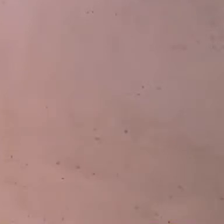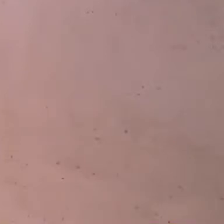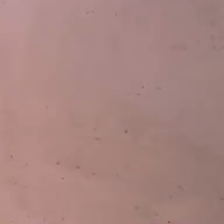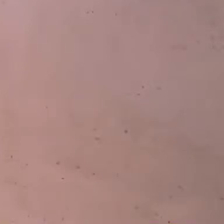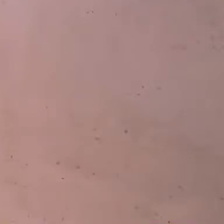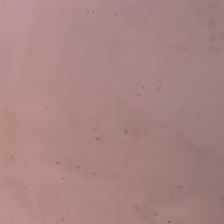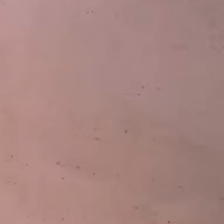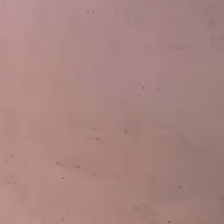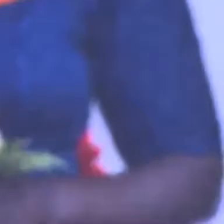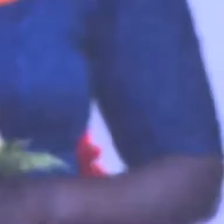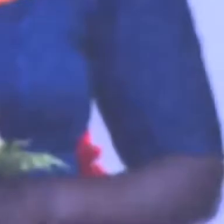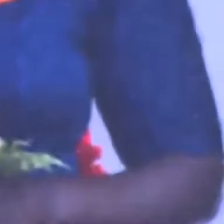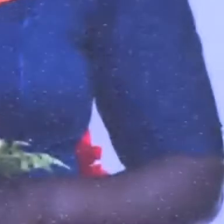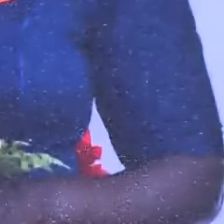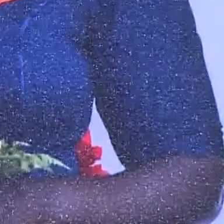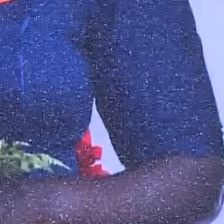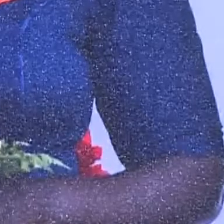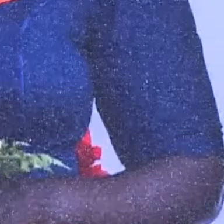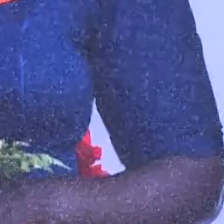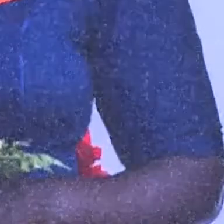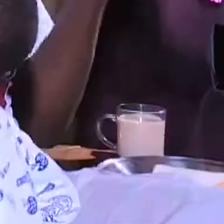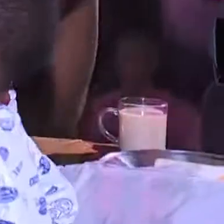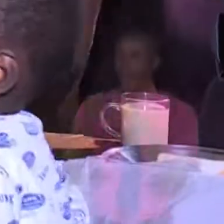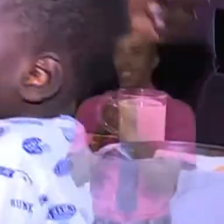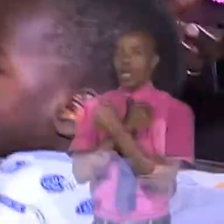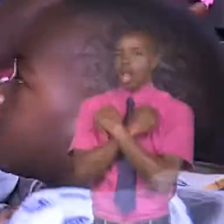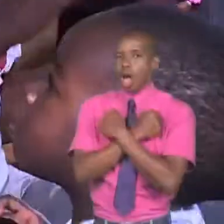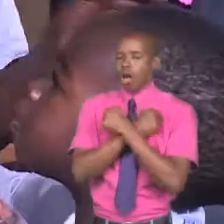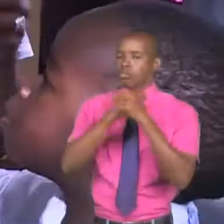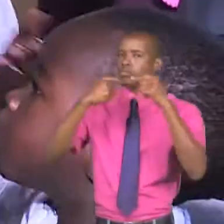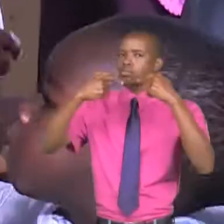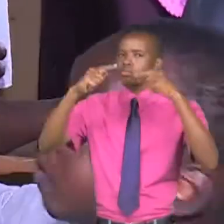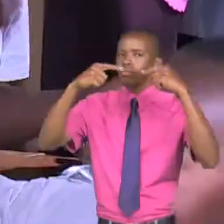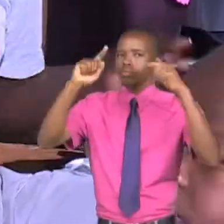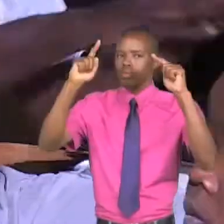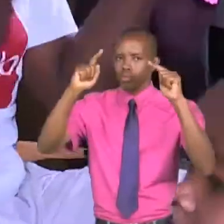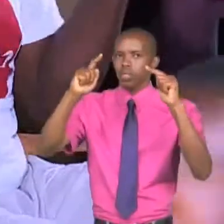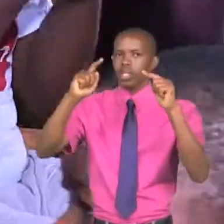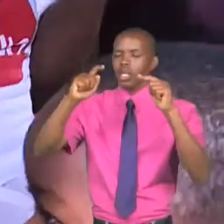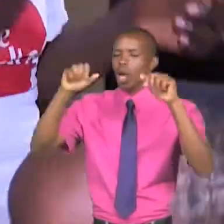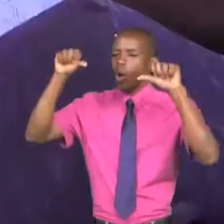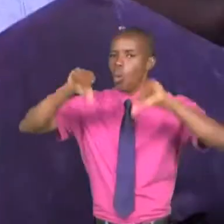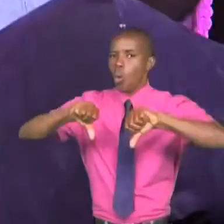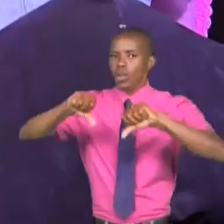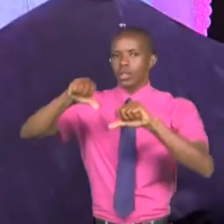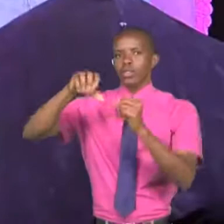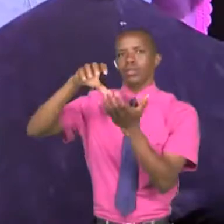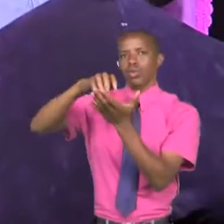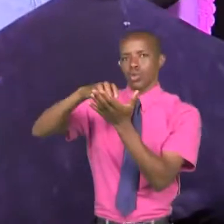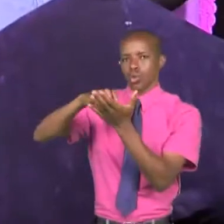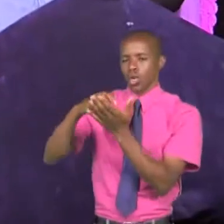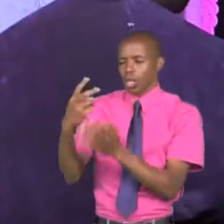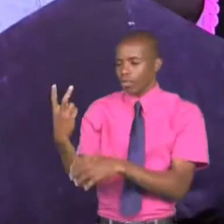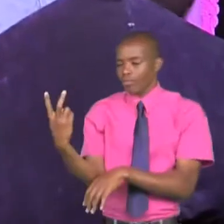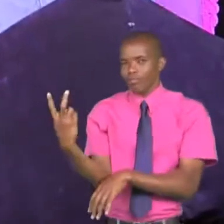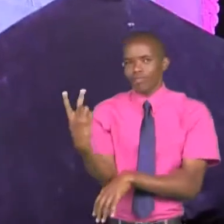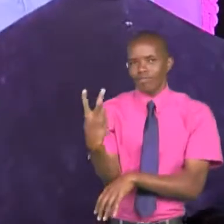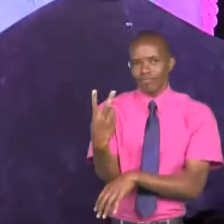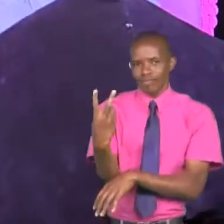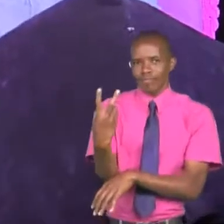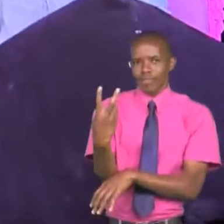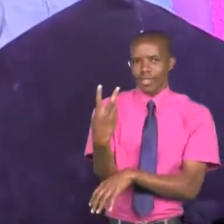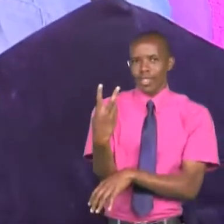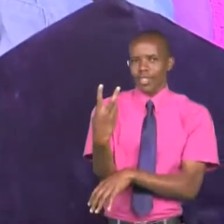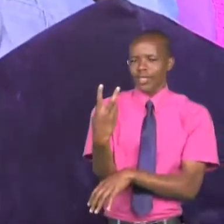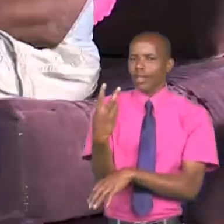My father also died. But love prevails even in the most baffling situations. And for this too, it was